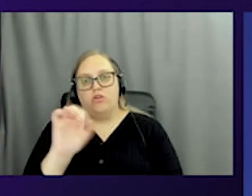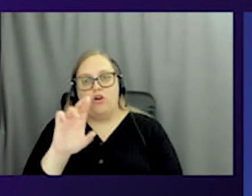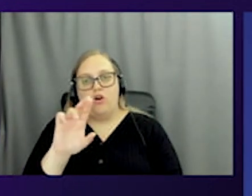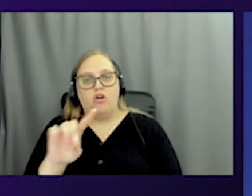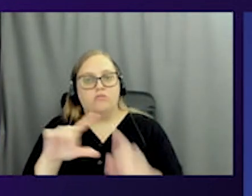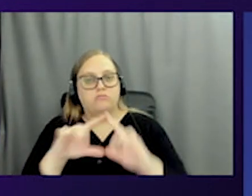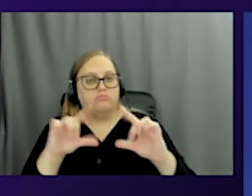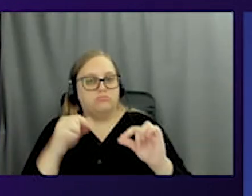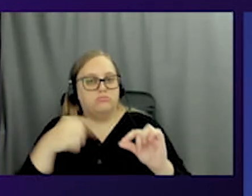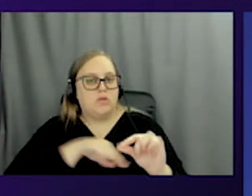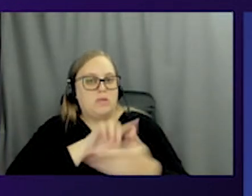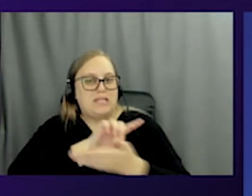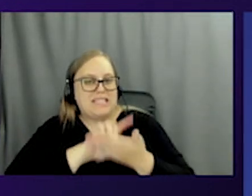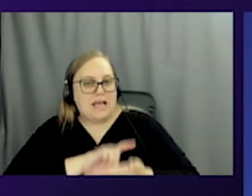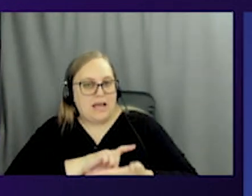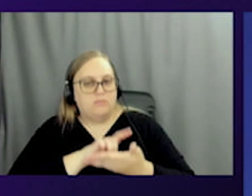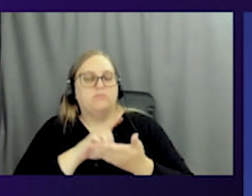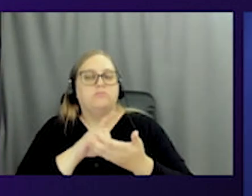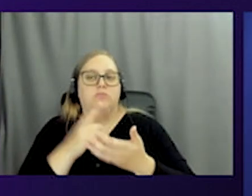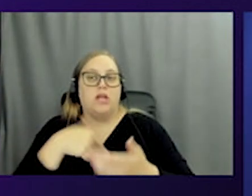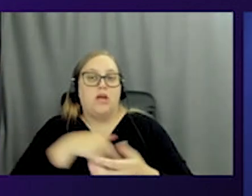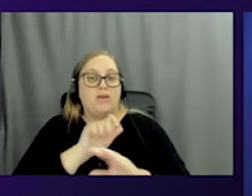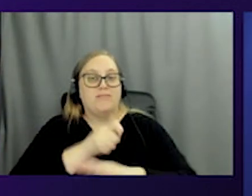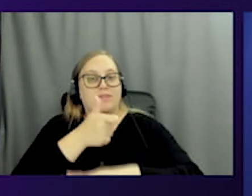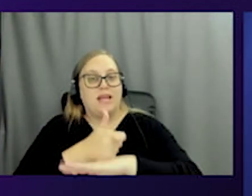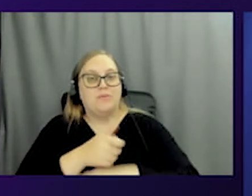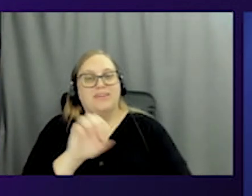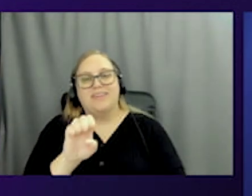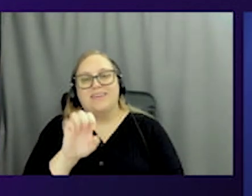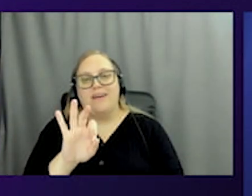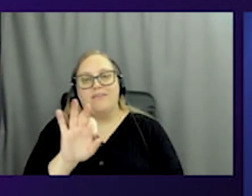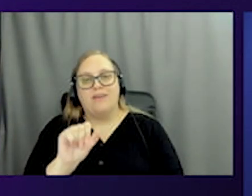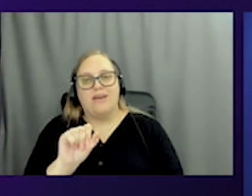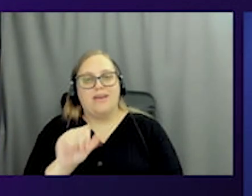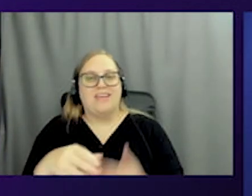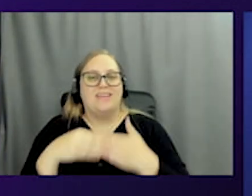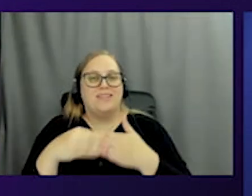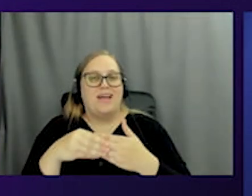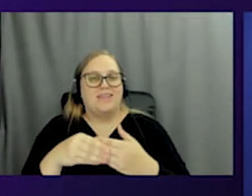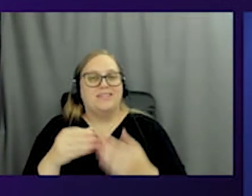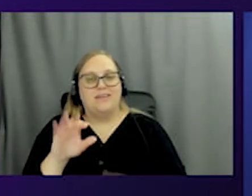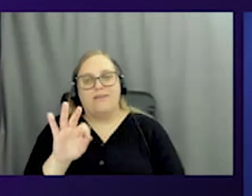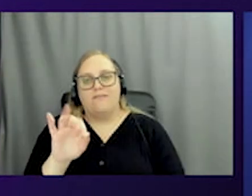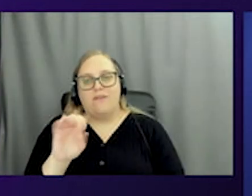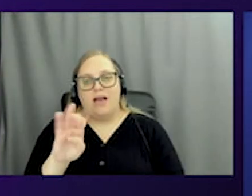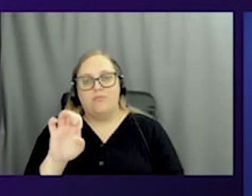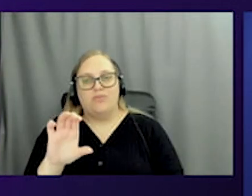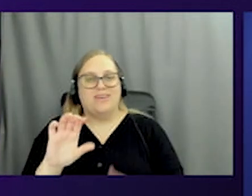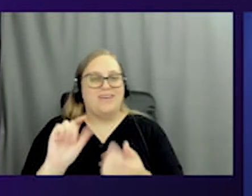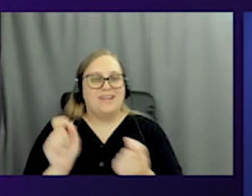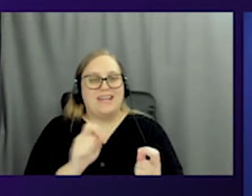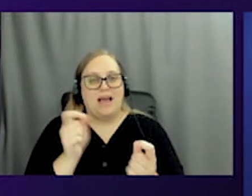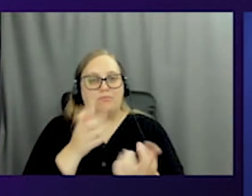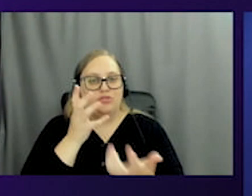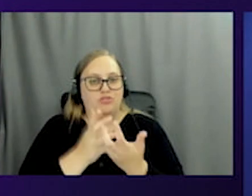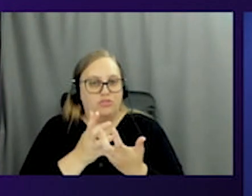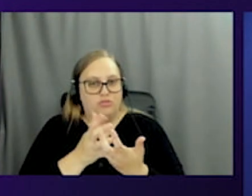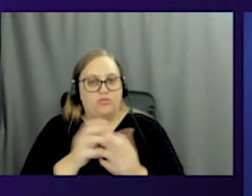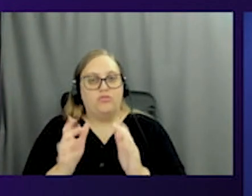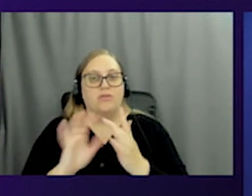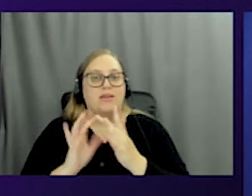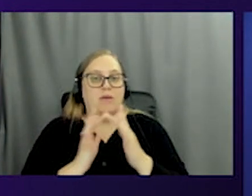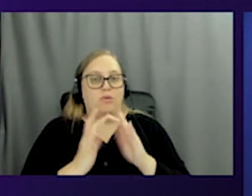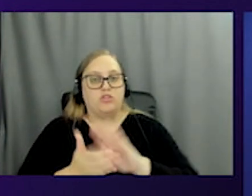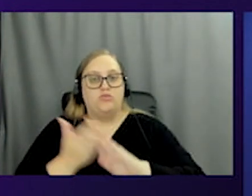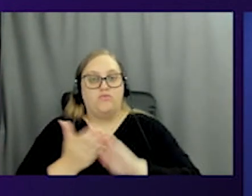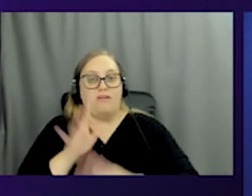then we've enabled what we call our EFA, or Elastic Fabric Adapter Network, to run on that